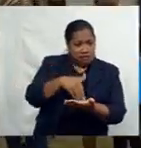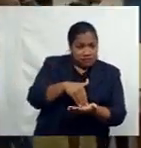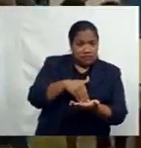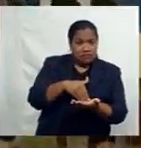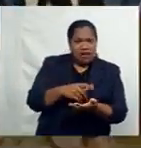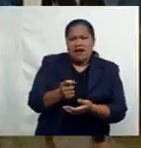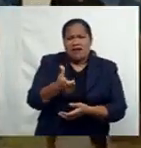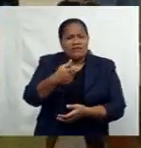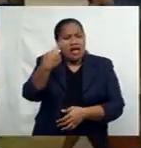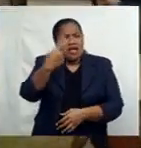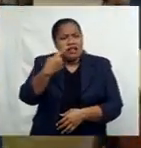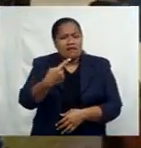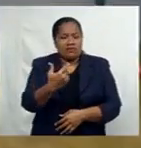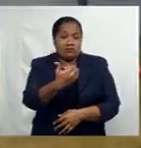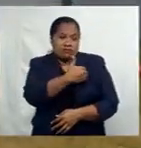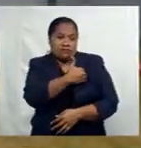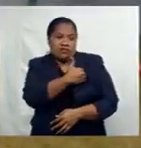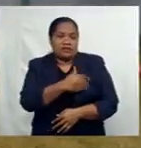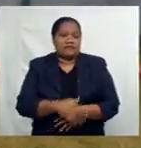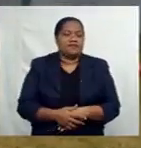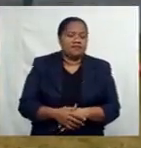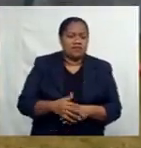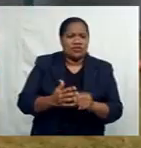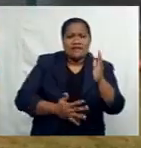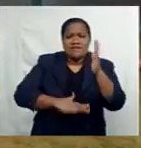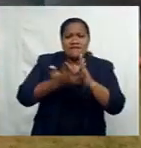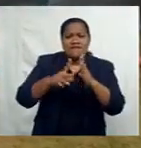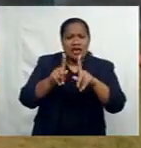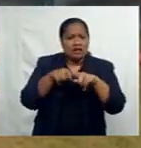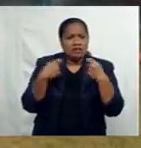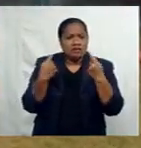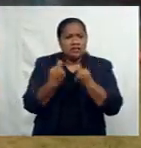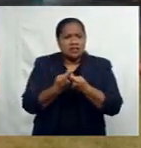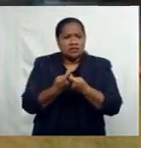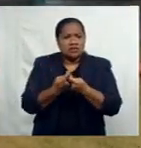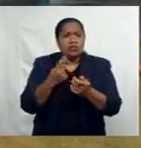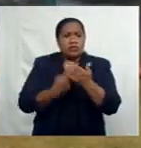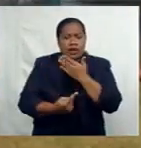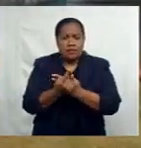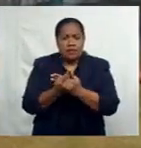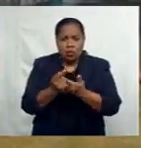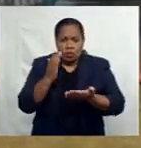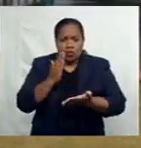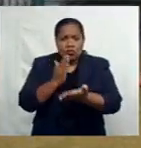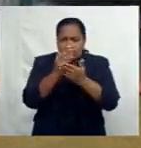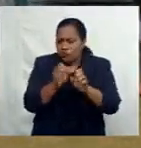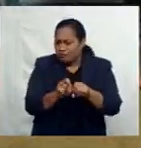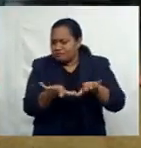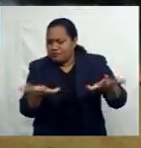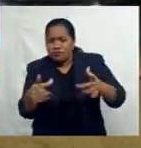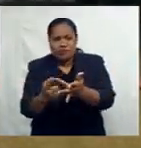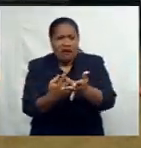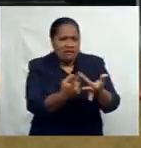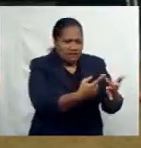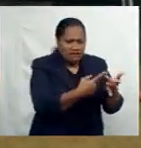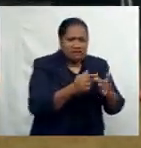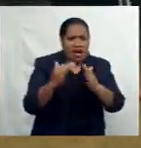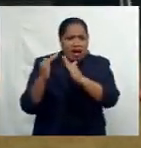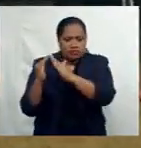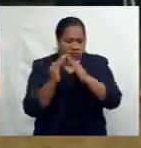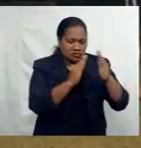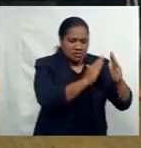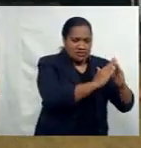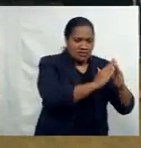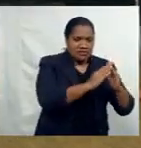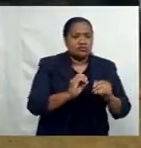after 11 a.m. Sowani says the fire team managed to stop it from spreading to nearby houses. He's urging the public and property